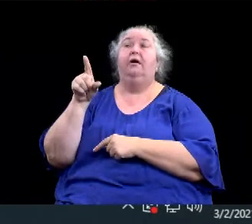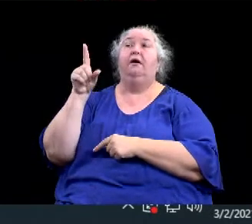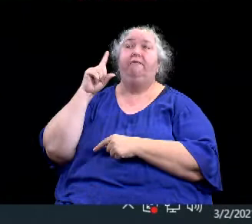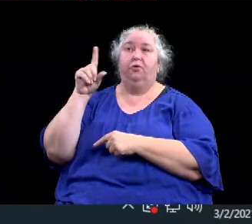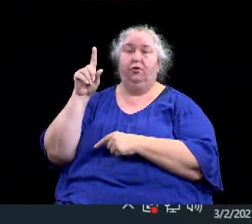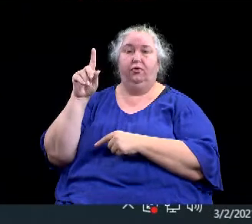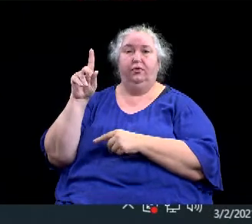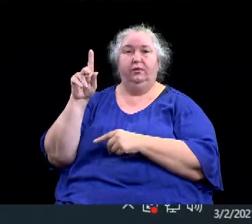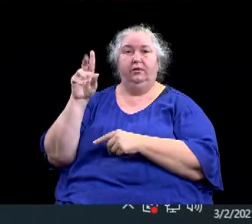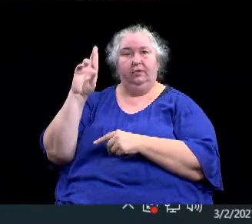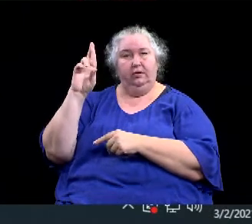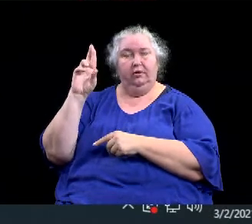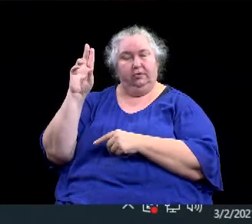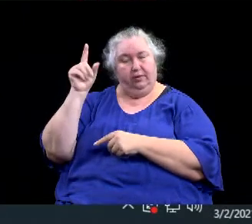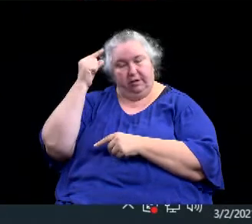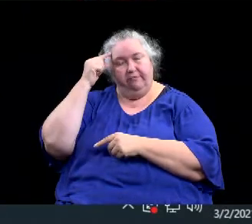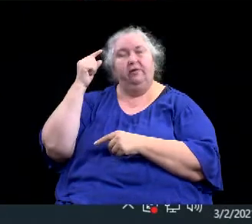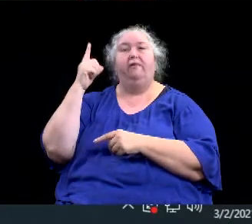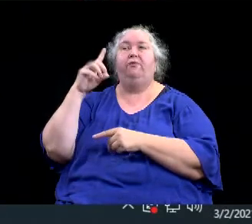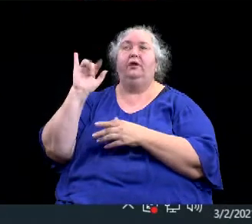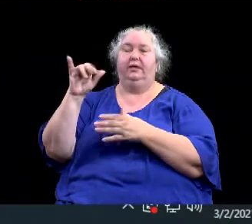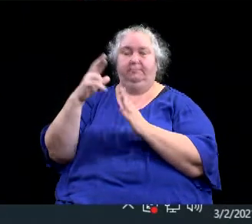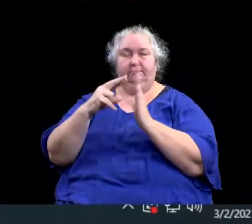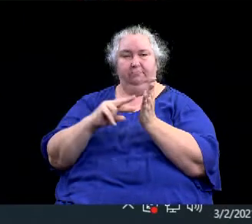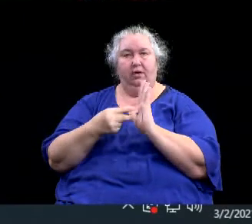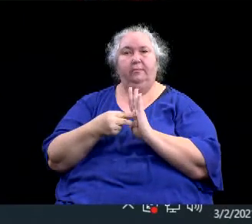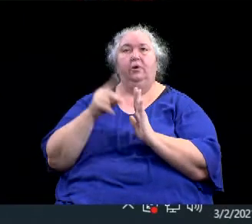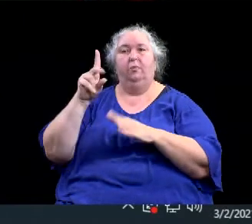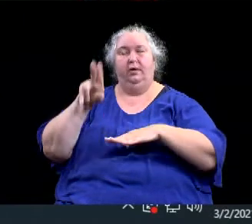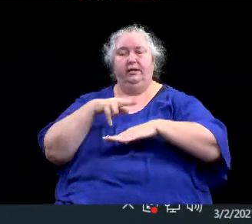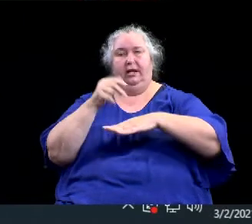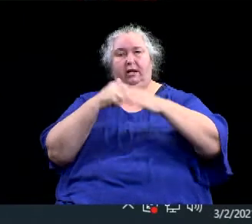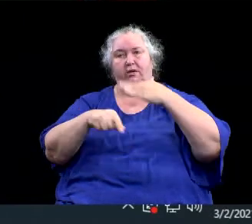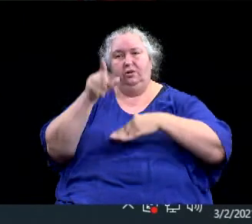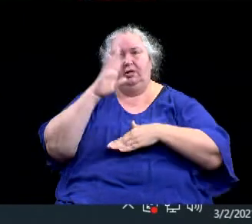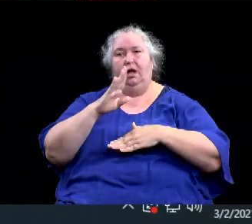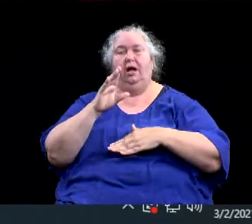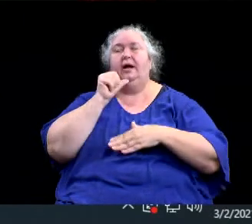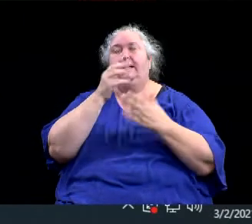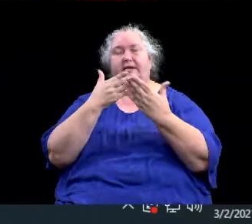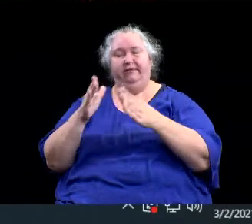God, indivisible, with liberty and justice for all.